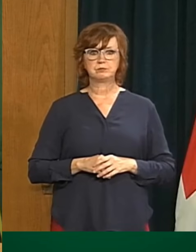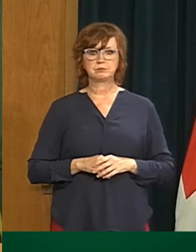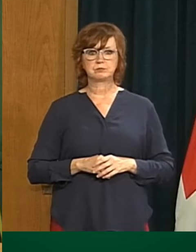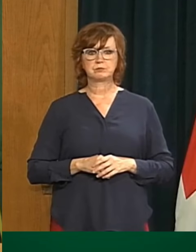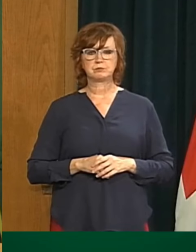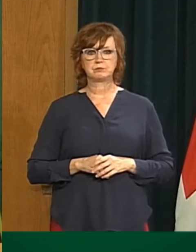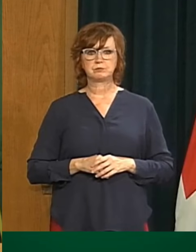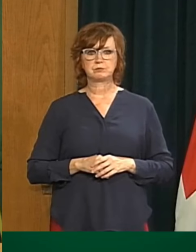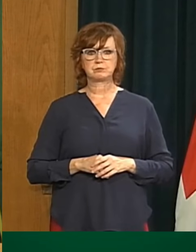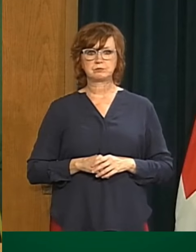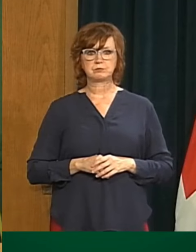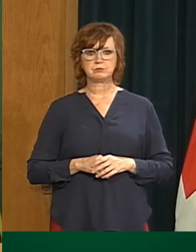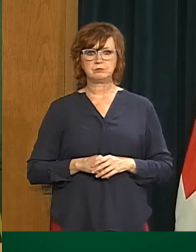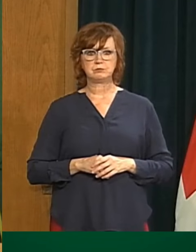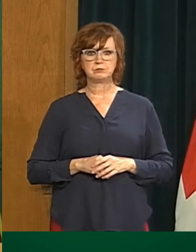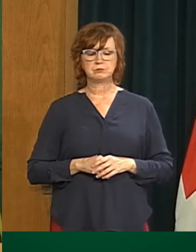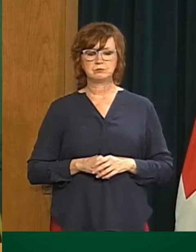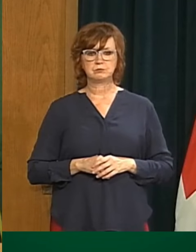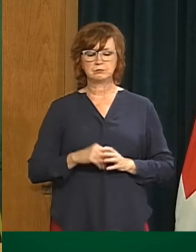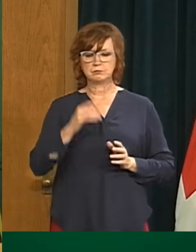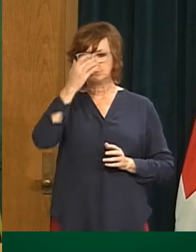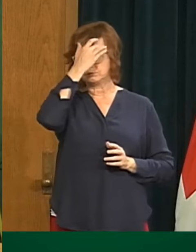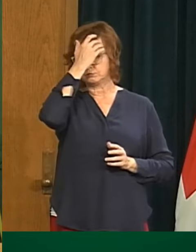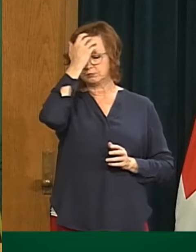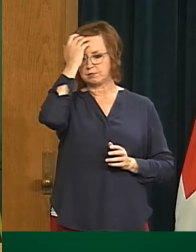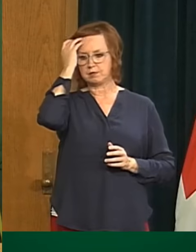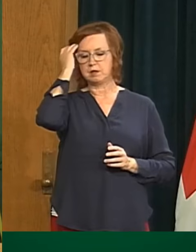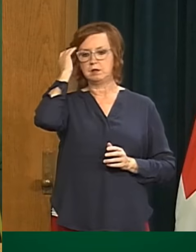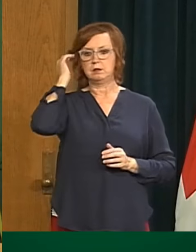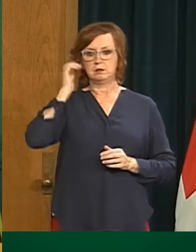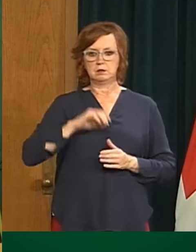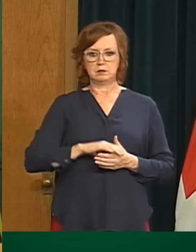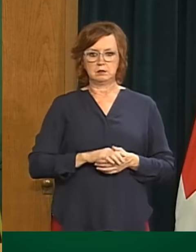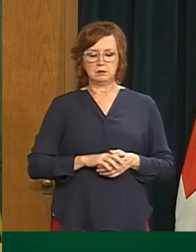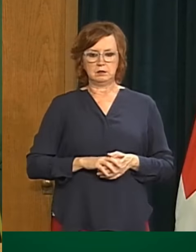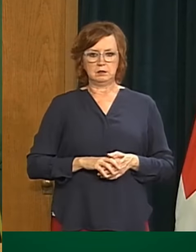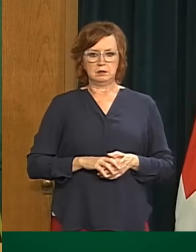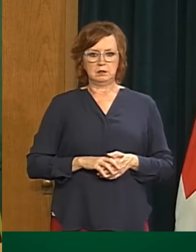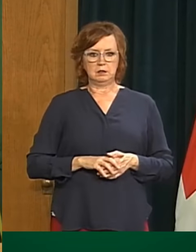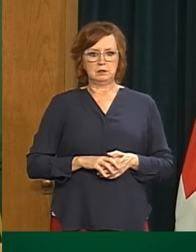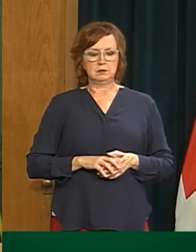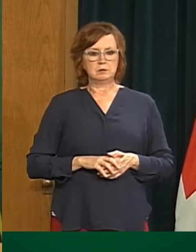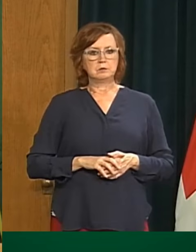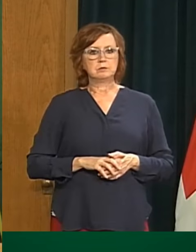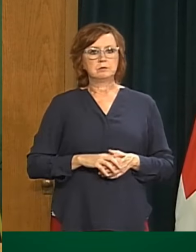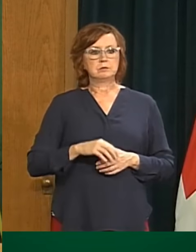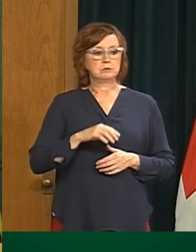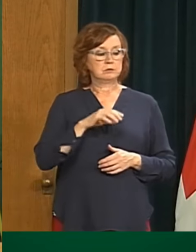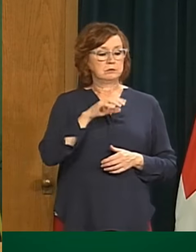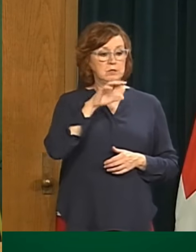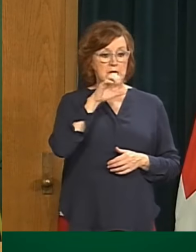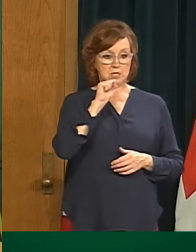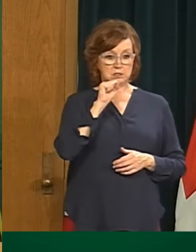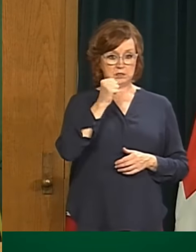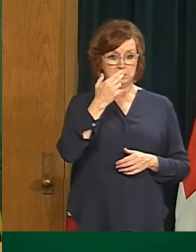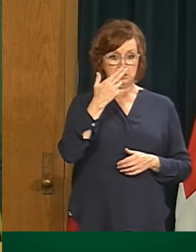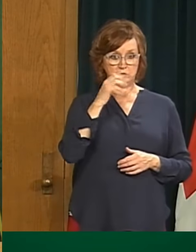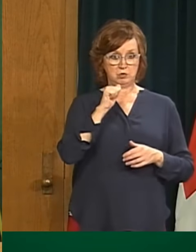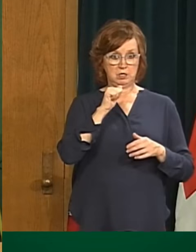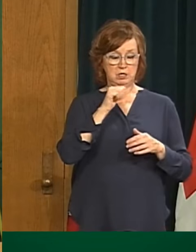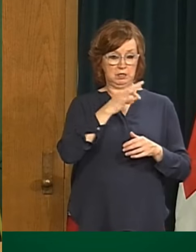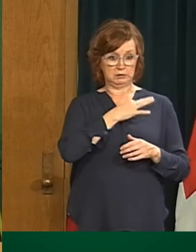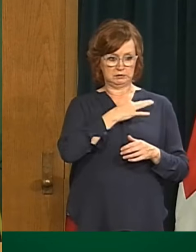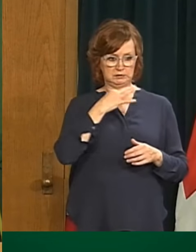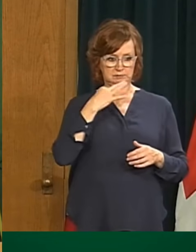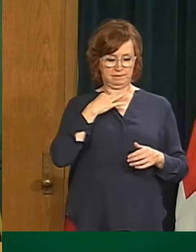point of view, our healthcare workers in the SHA have made